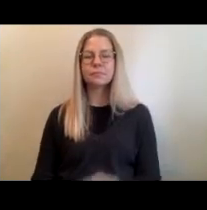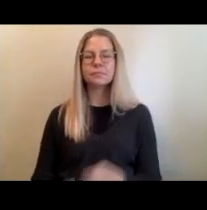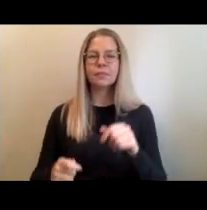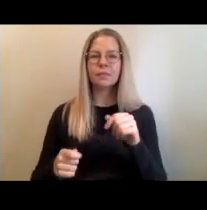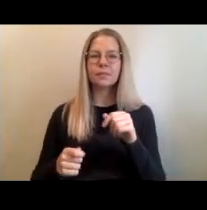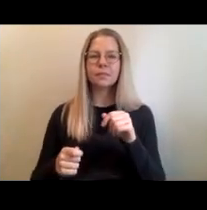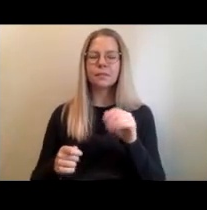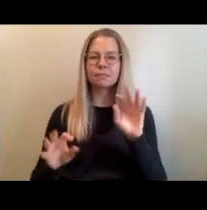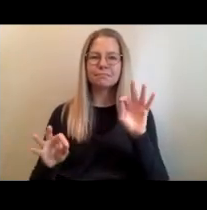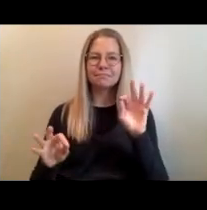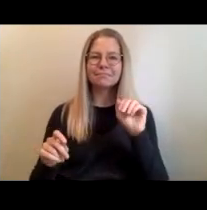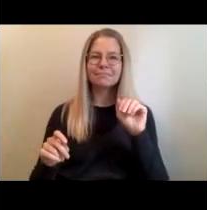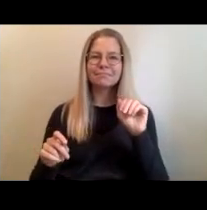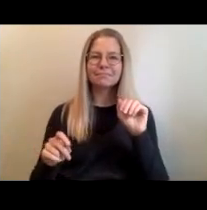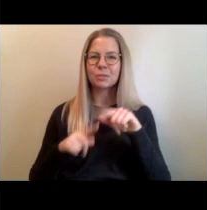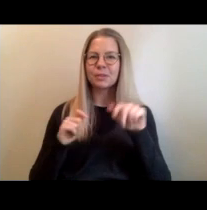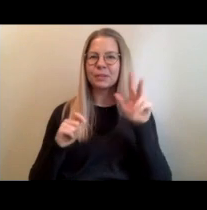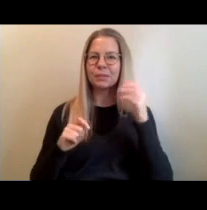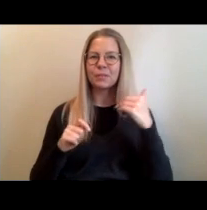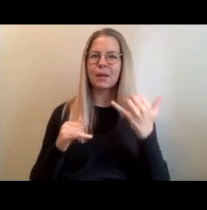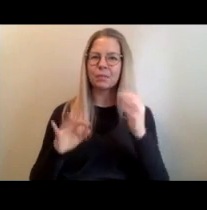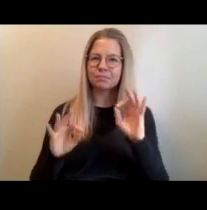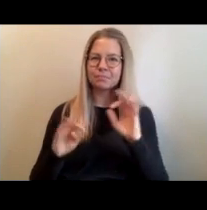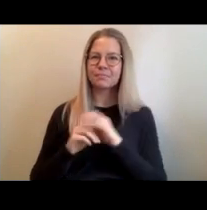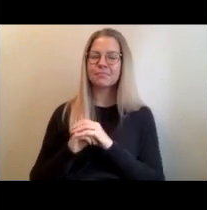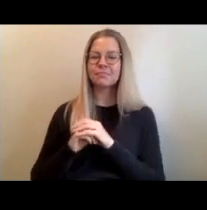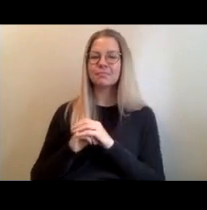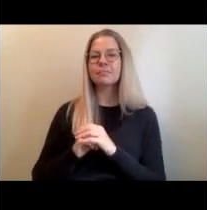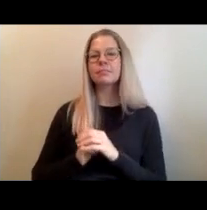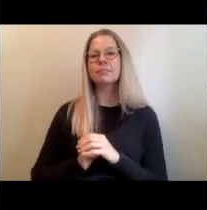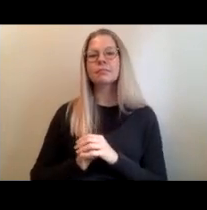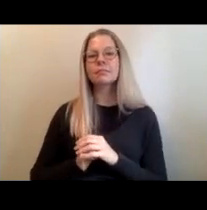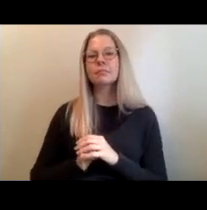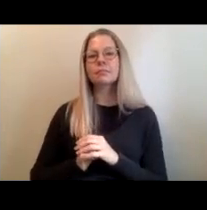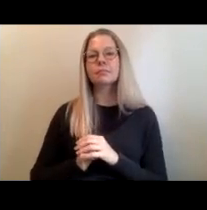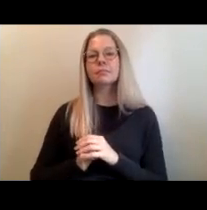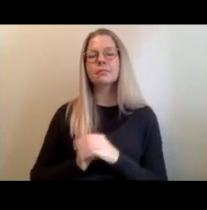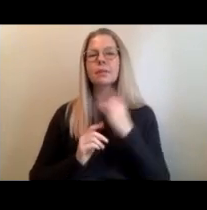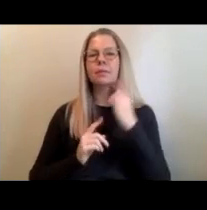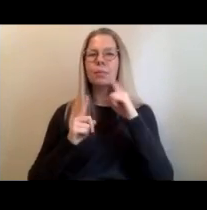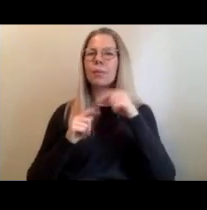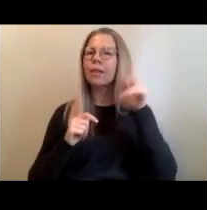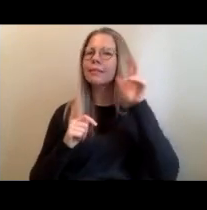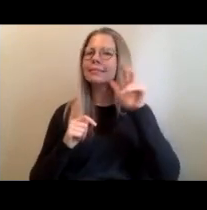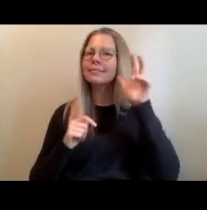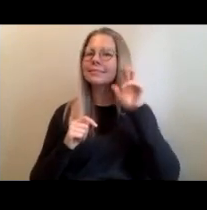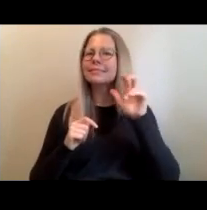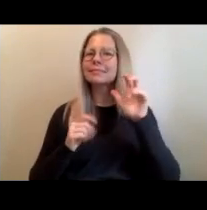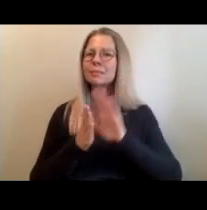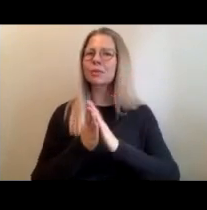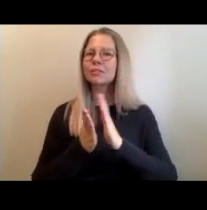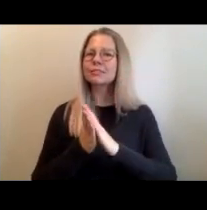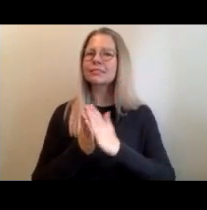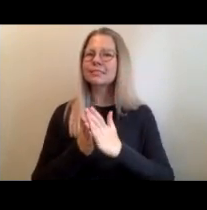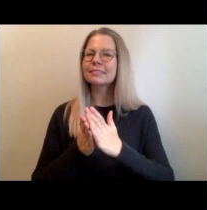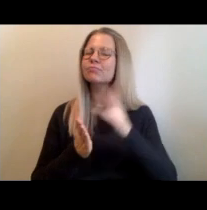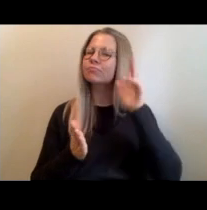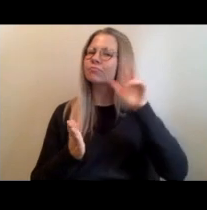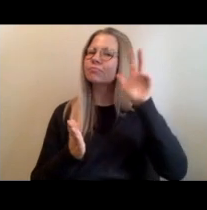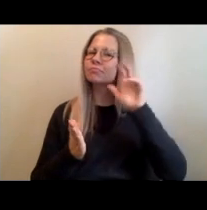Okay, I have a question about using audiobooks to fall asleep.